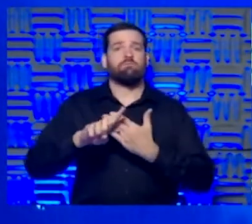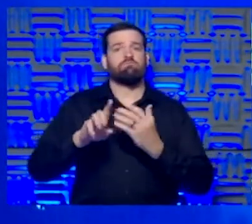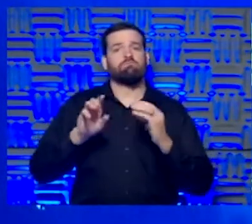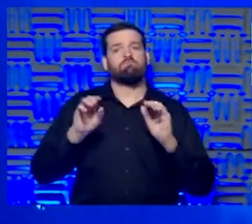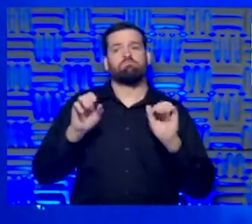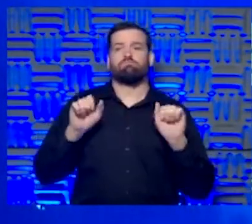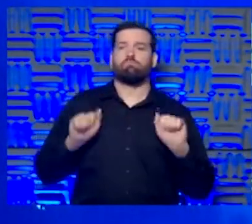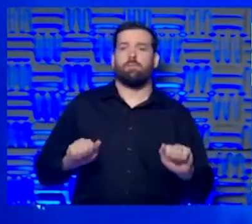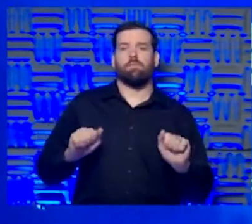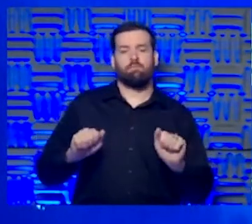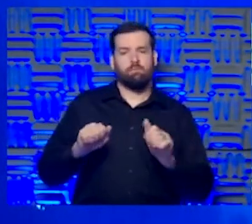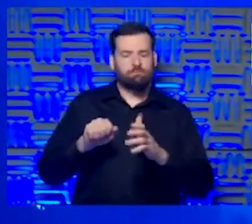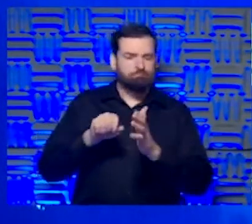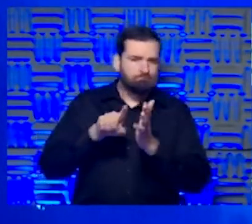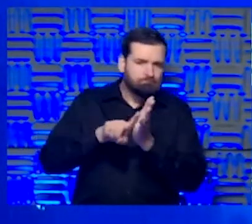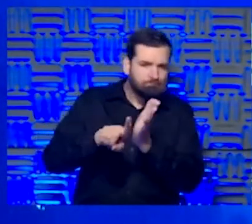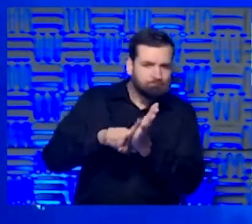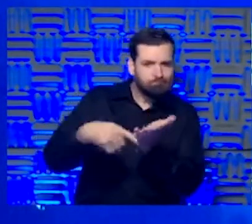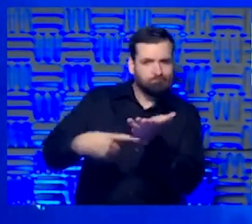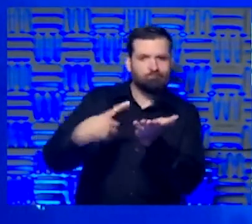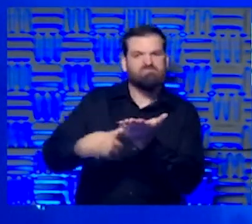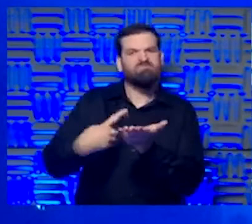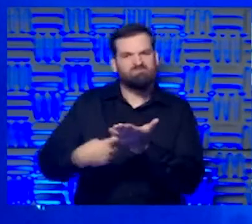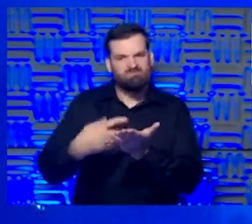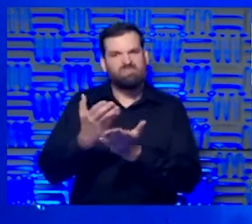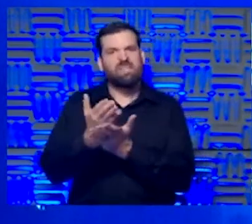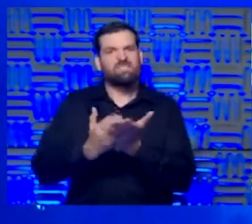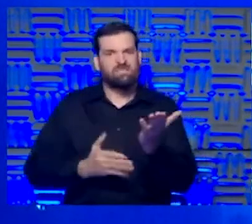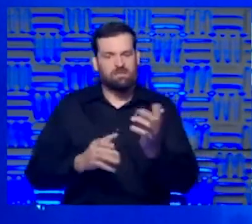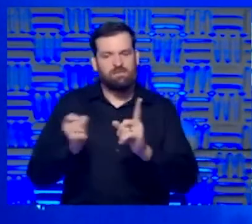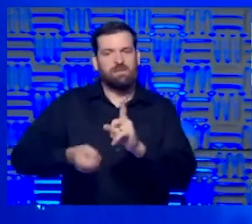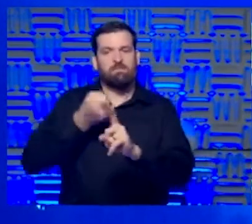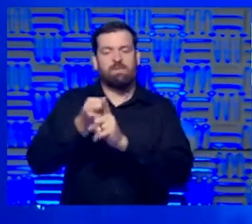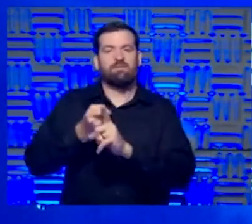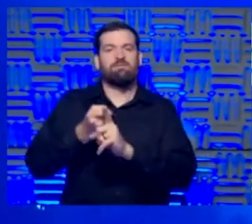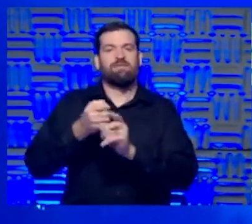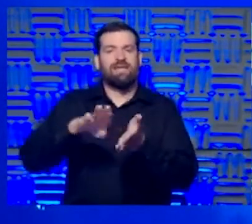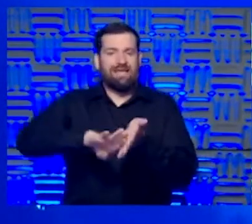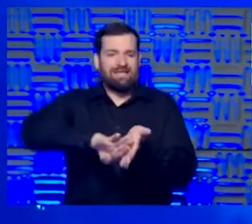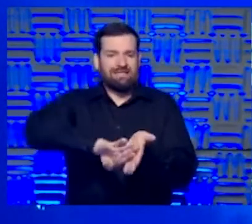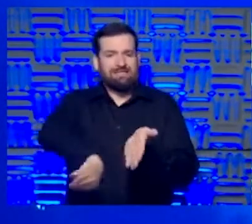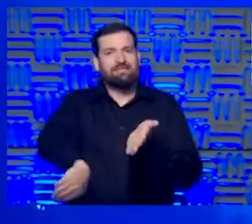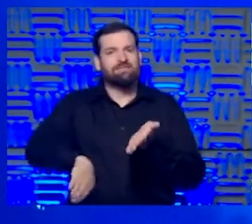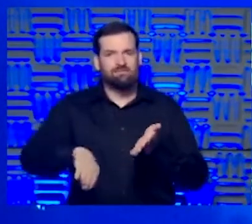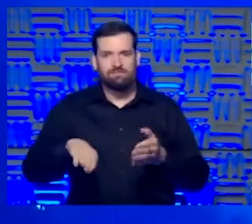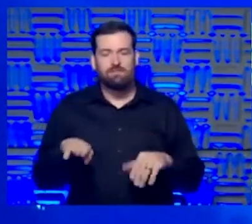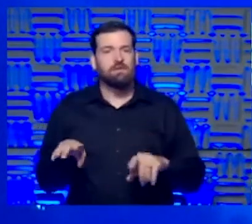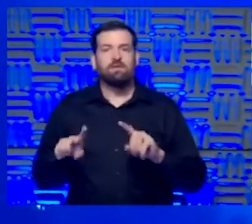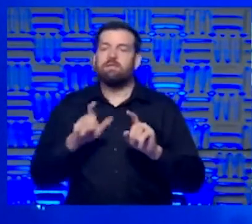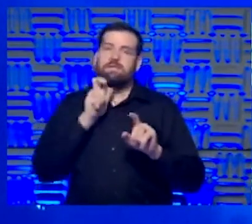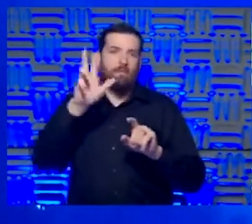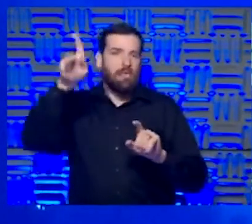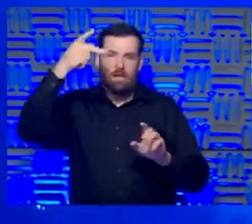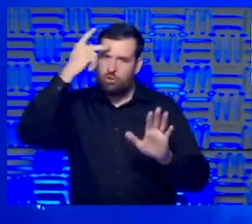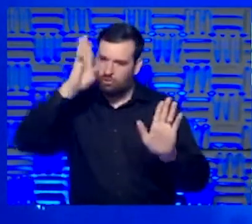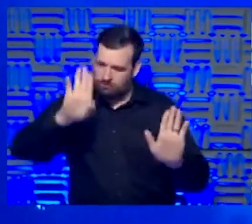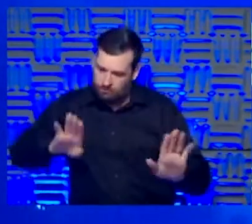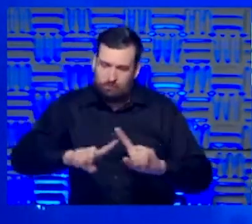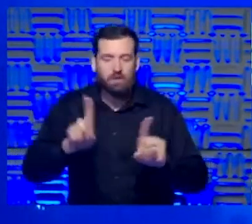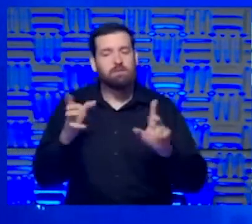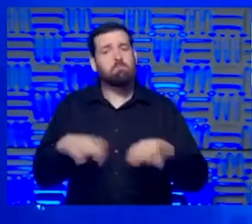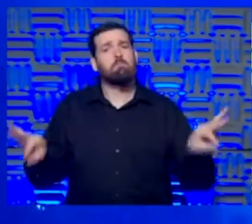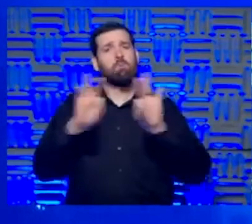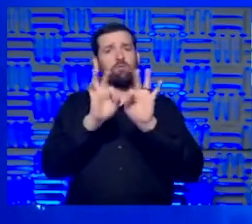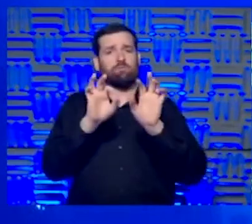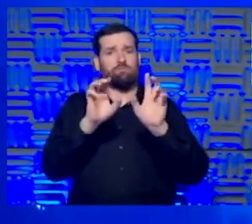some of the impacts of what exclusion means. And we're not going to be political, but we do want to take on issues that are important, because there is no question